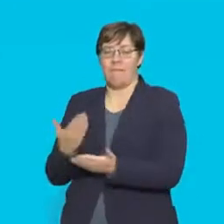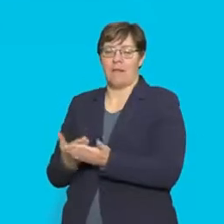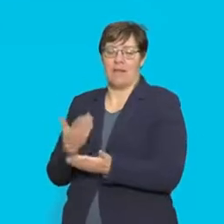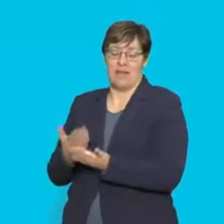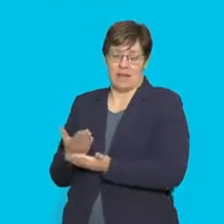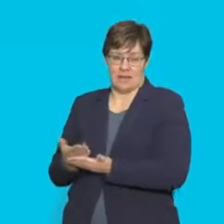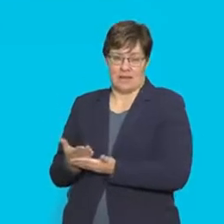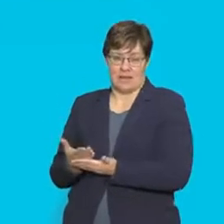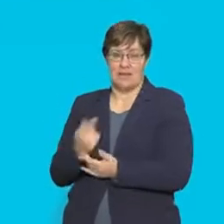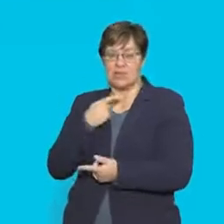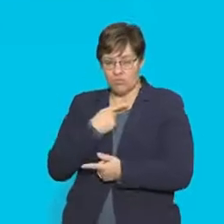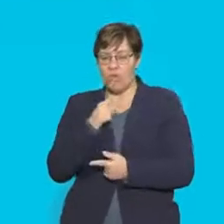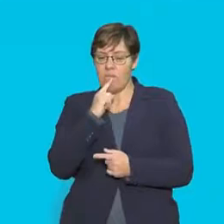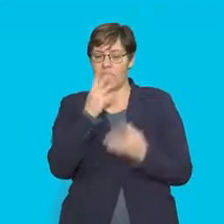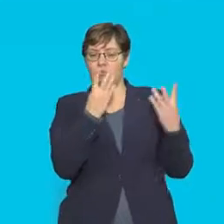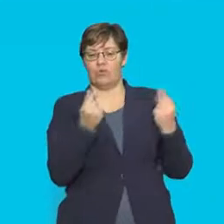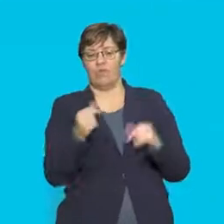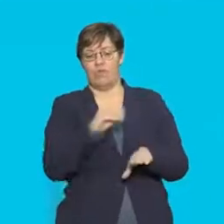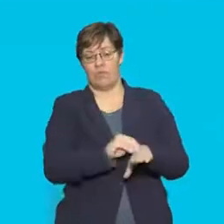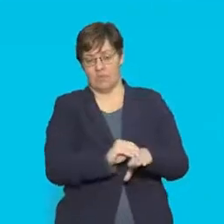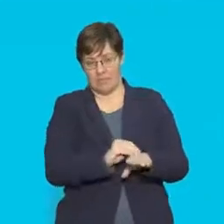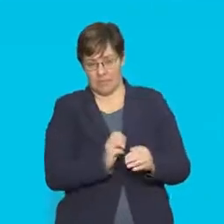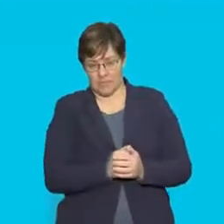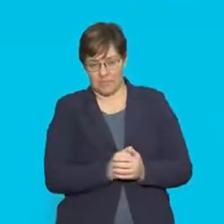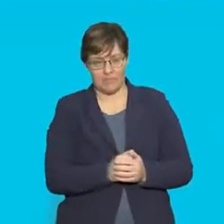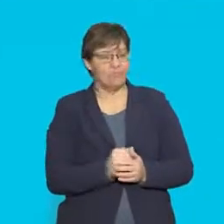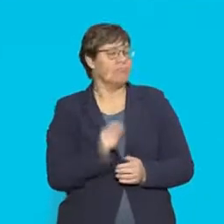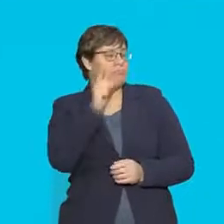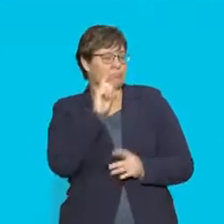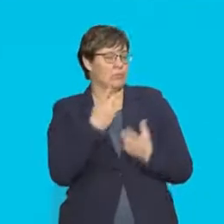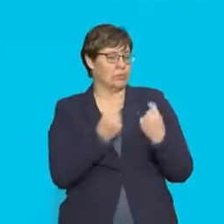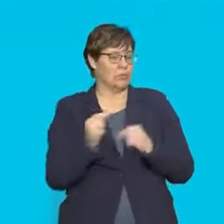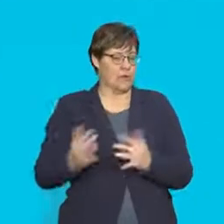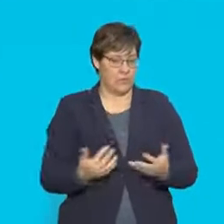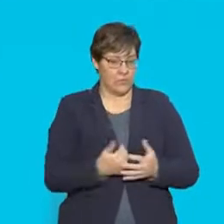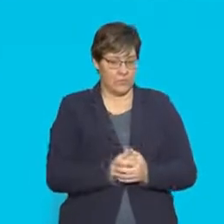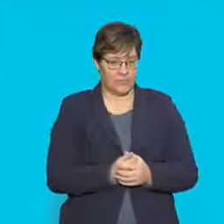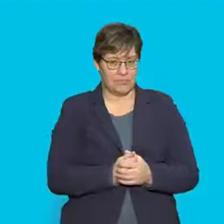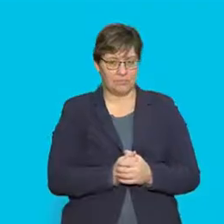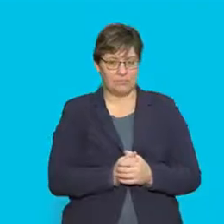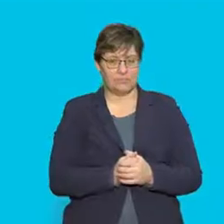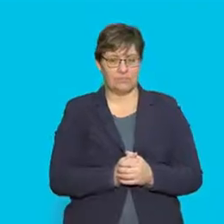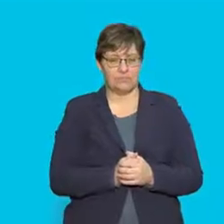here in order to try and solve this, right? So let's see how we are going to do that.